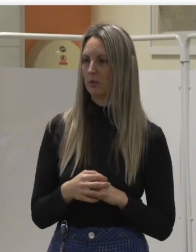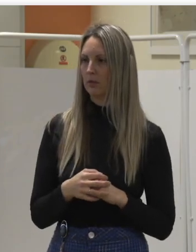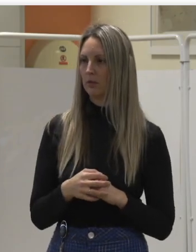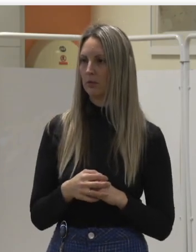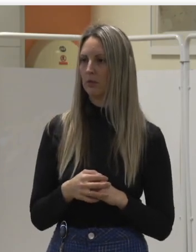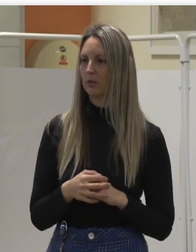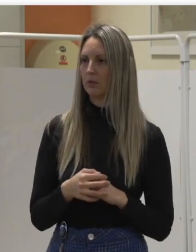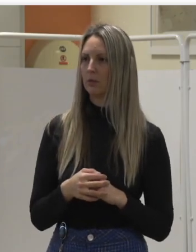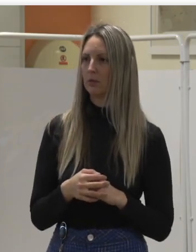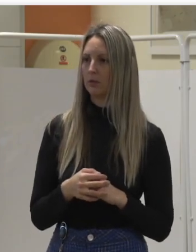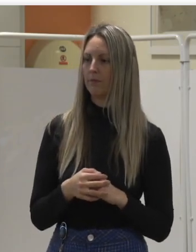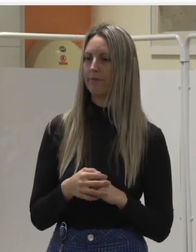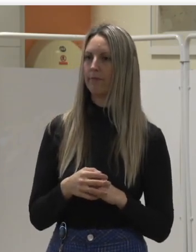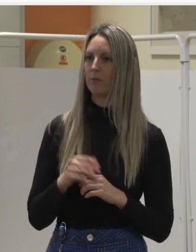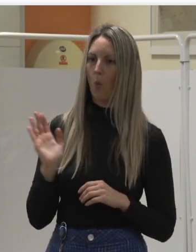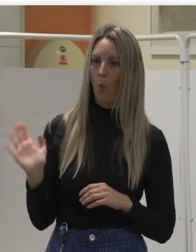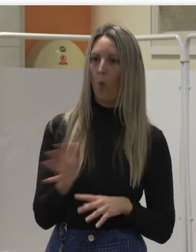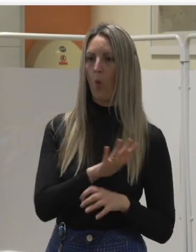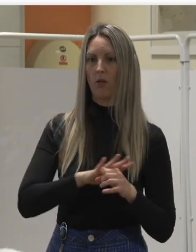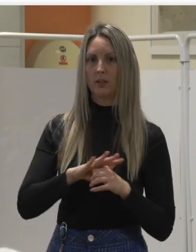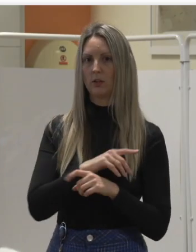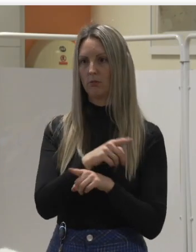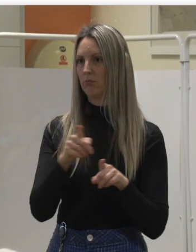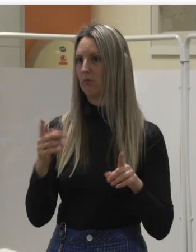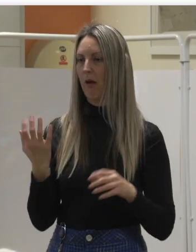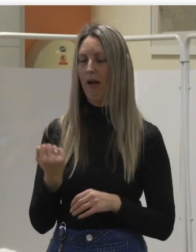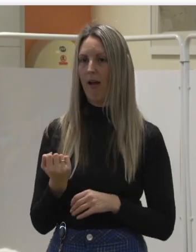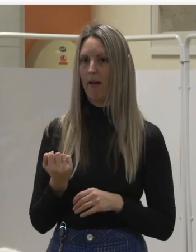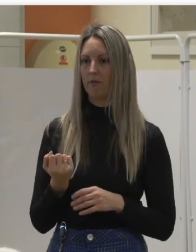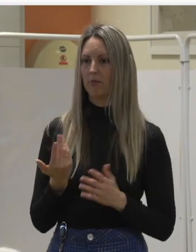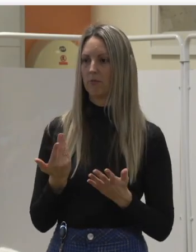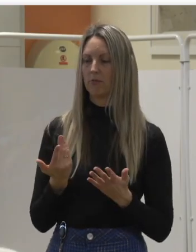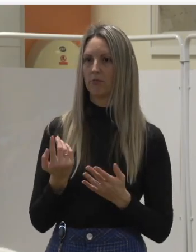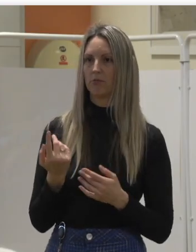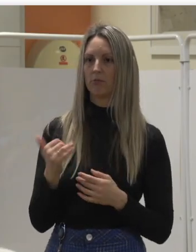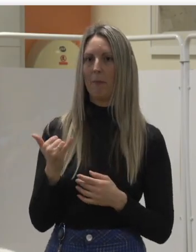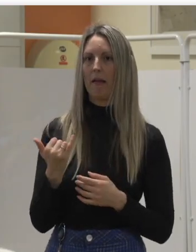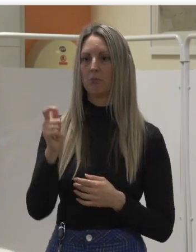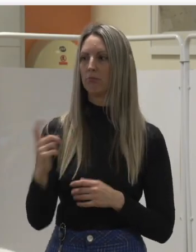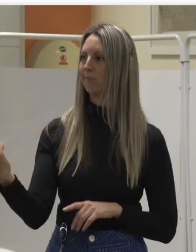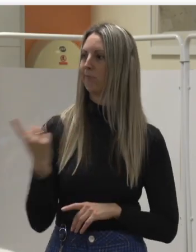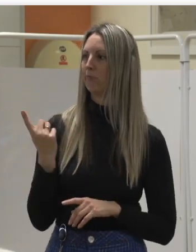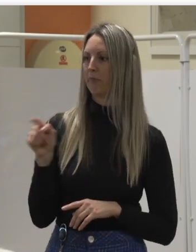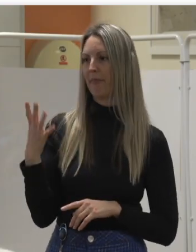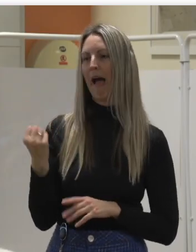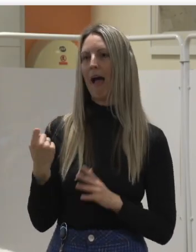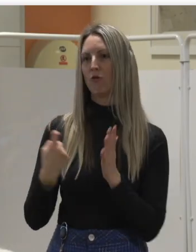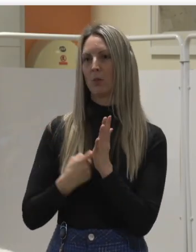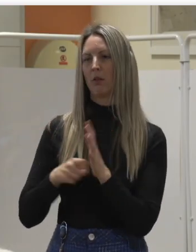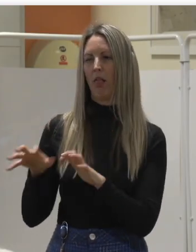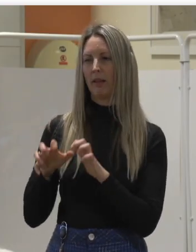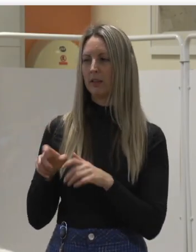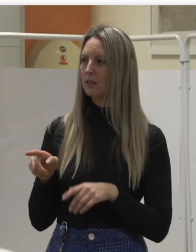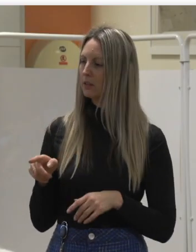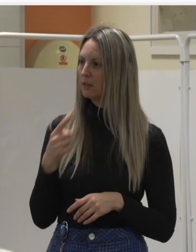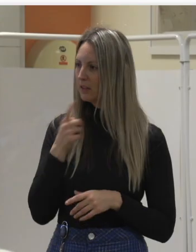It's true for every condition we treat. So if somebody comes to me with rheumatoid arthritis, I ask them, what exactly you want